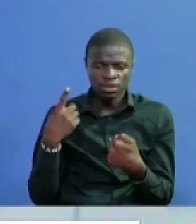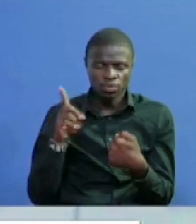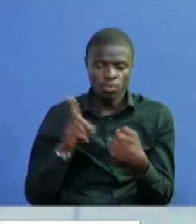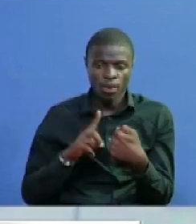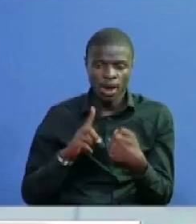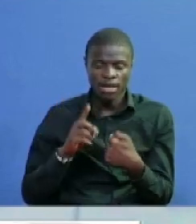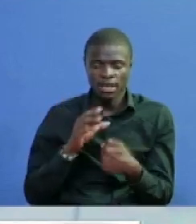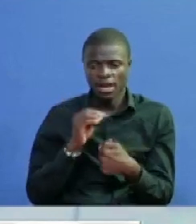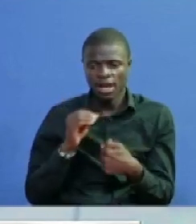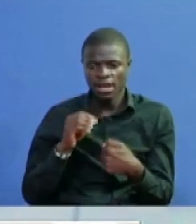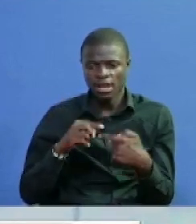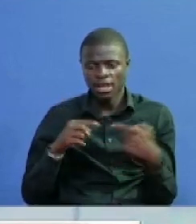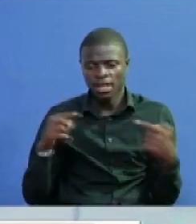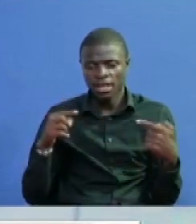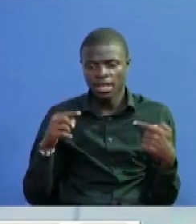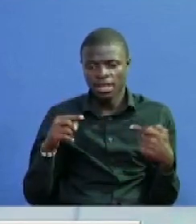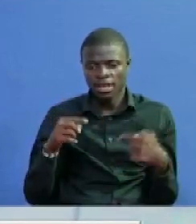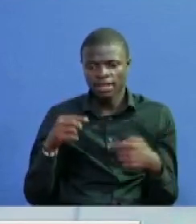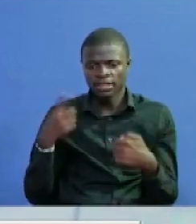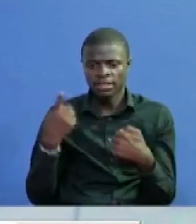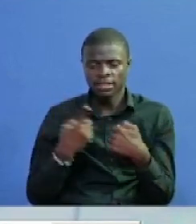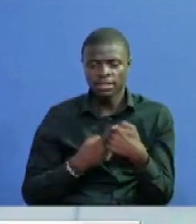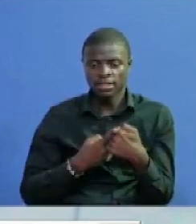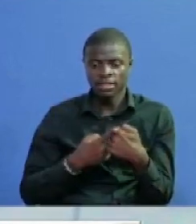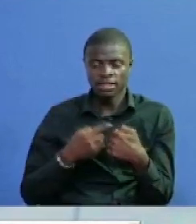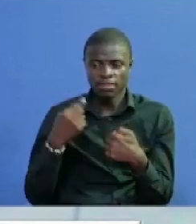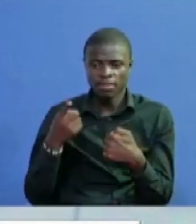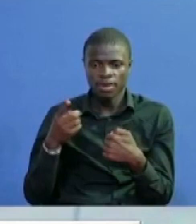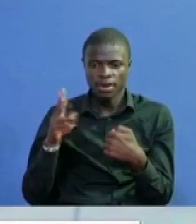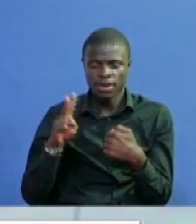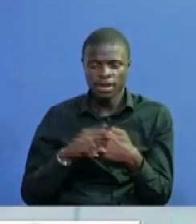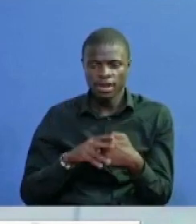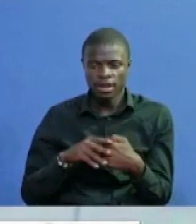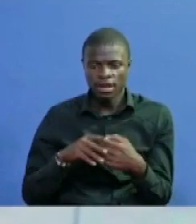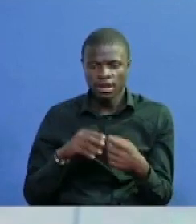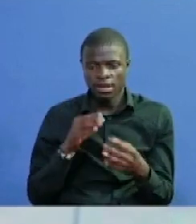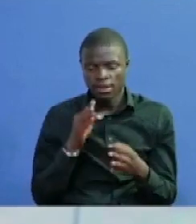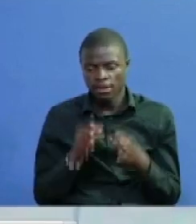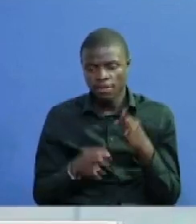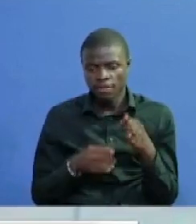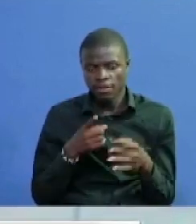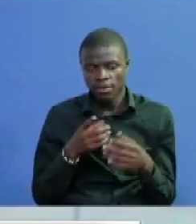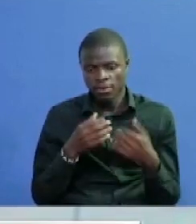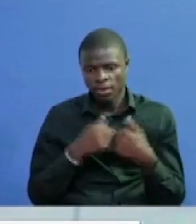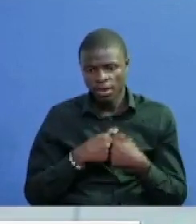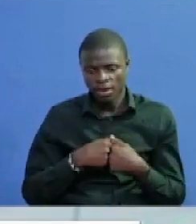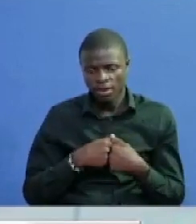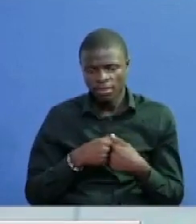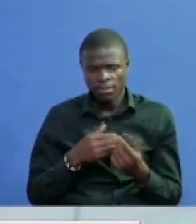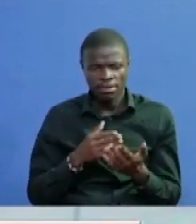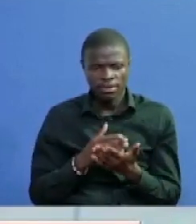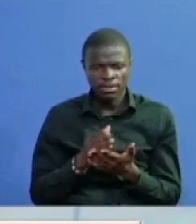leading opposition party or coalition got. So when you have such a situation, you cannot talk of free and fair